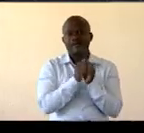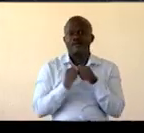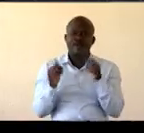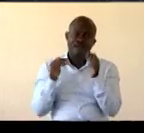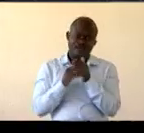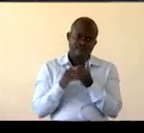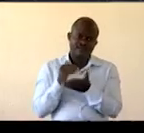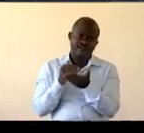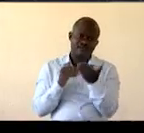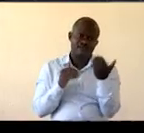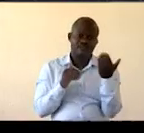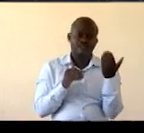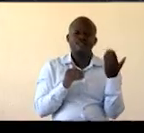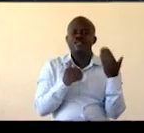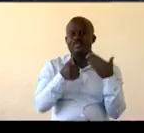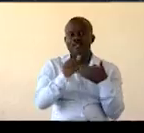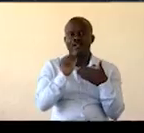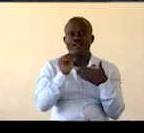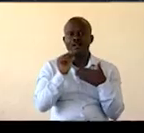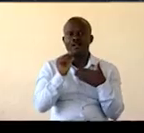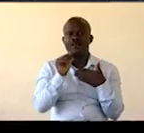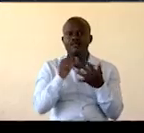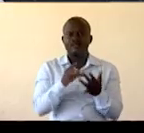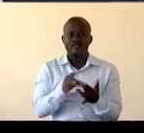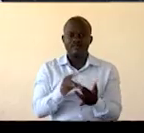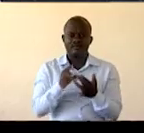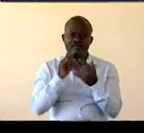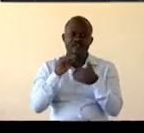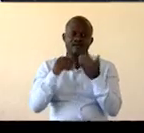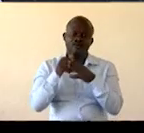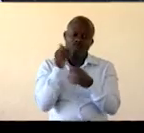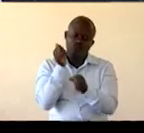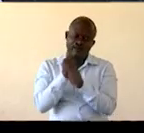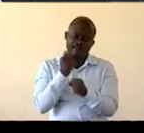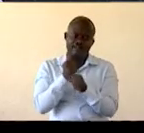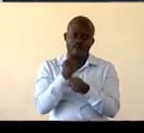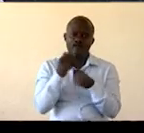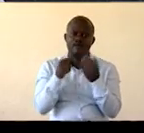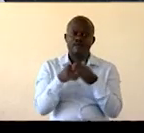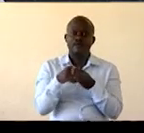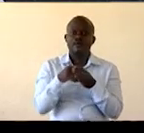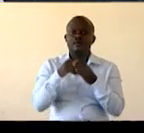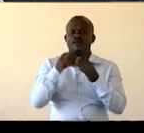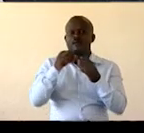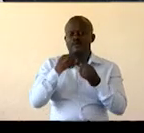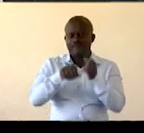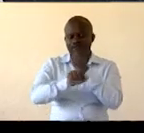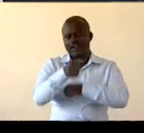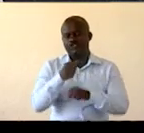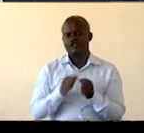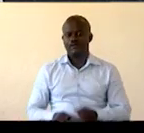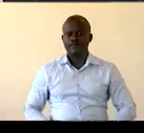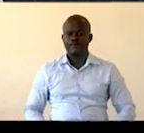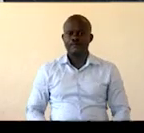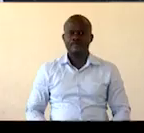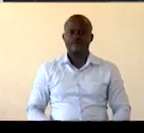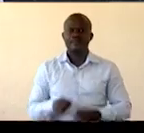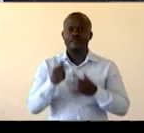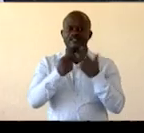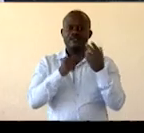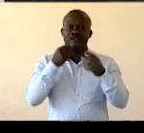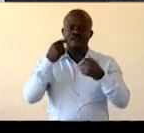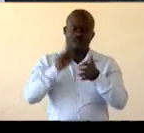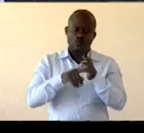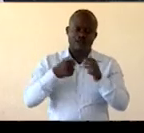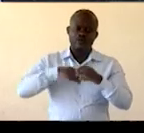and they are adapted or they are specialized to perform a particular function, that's what we